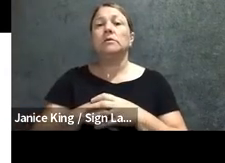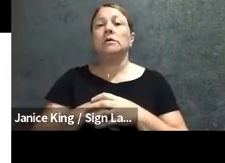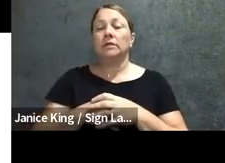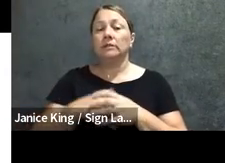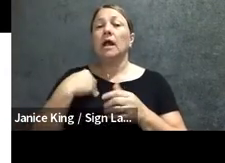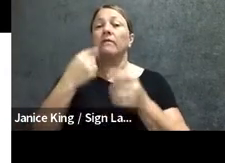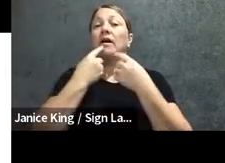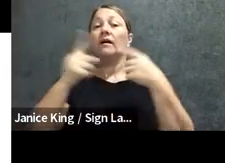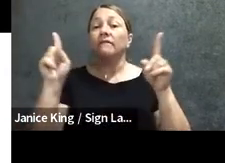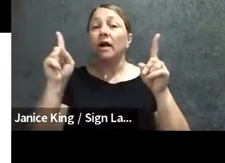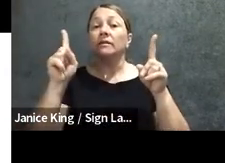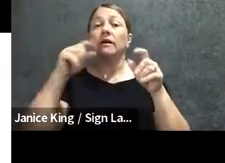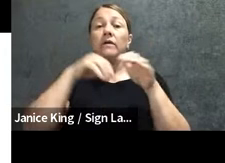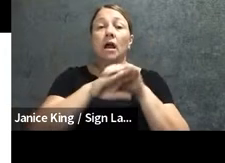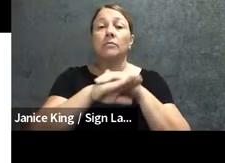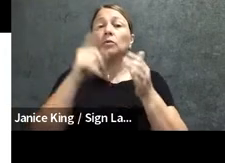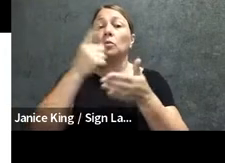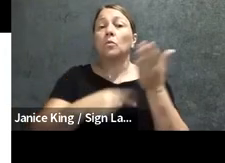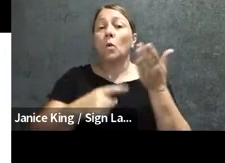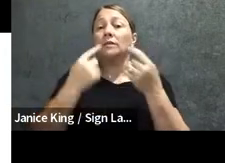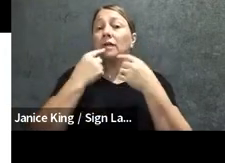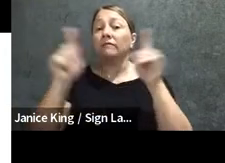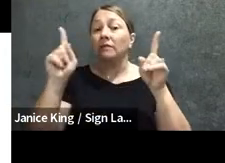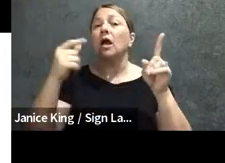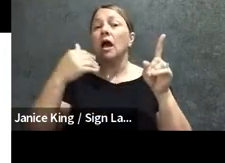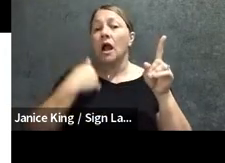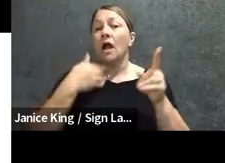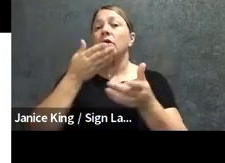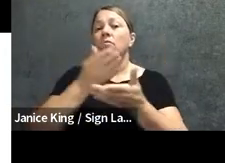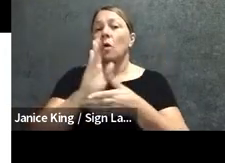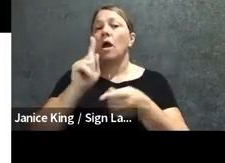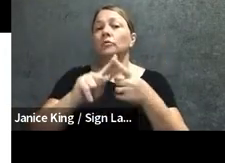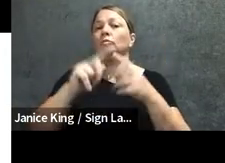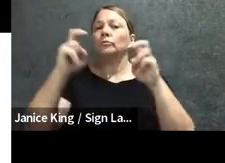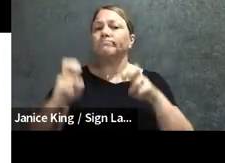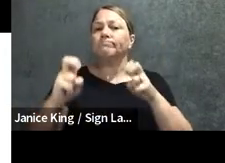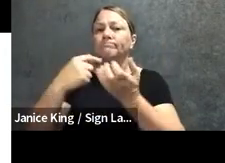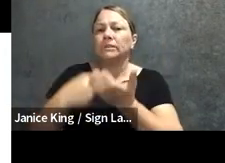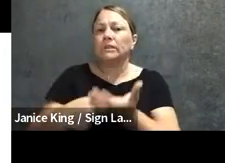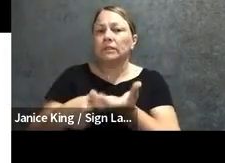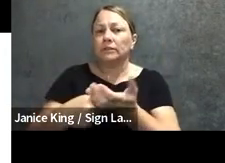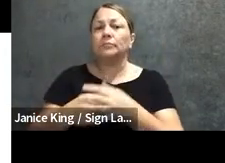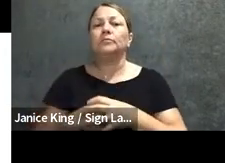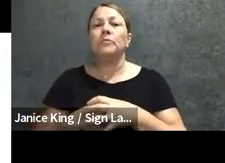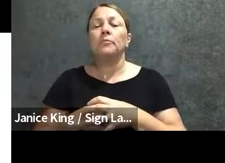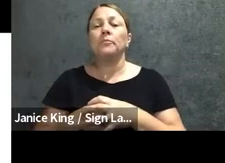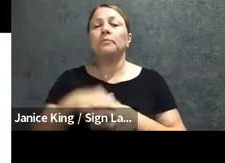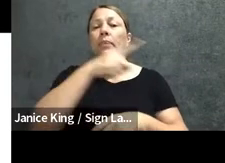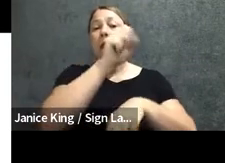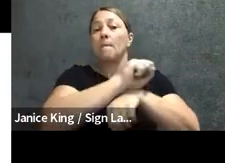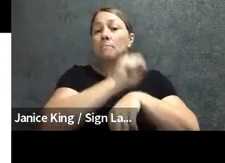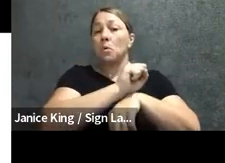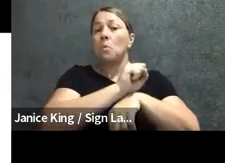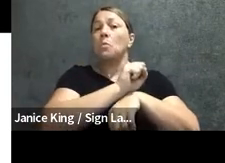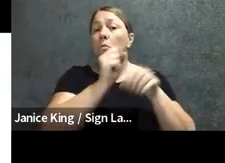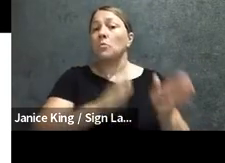effective accommodation. Typically, the employer, and the way courts deal with it, the employer is going to get to choose if there